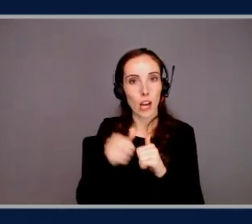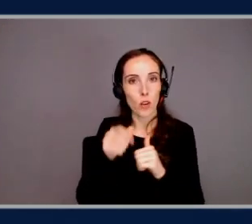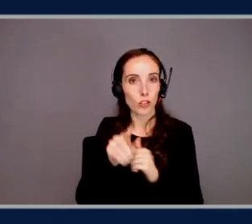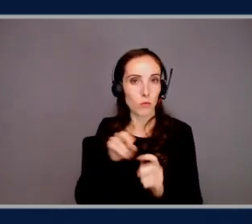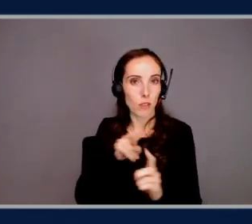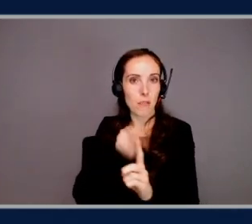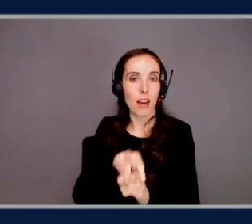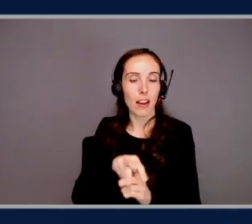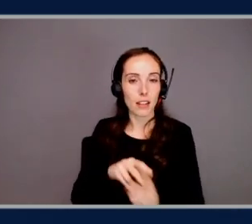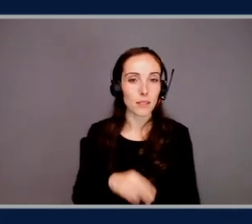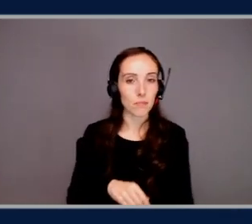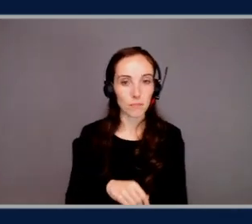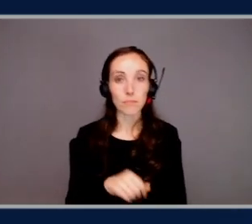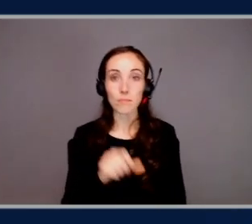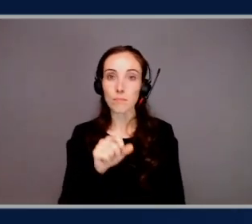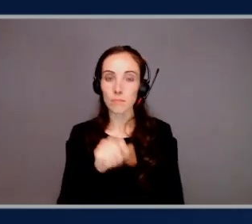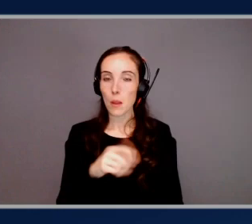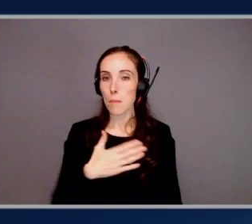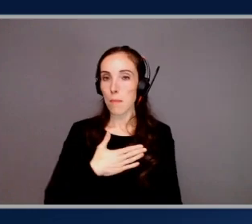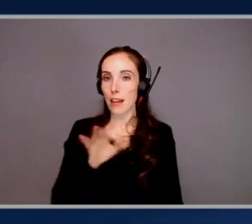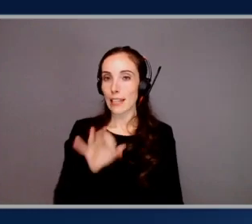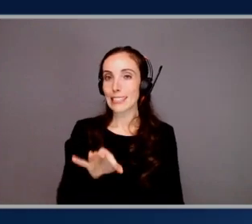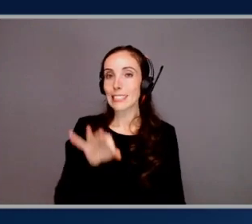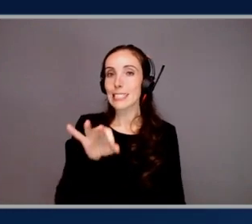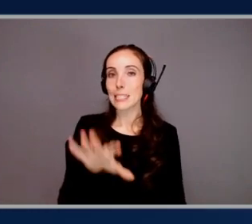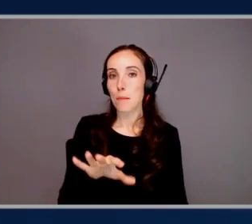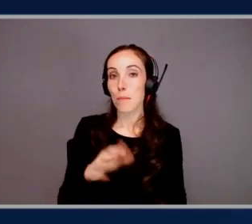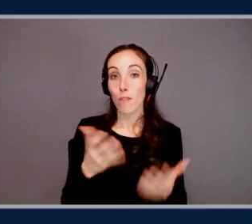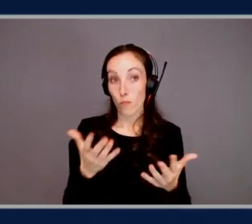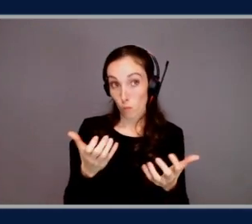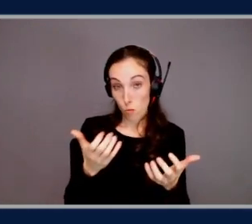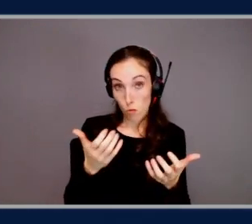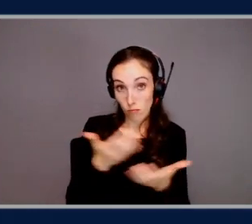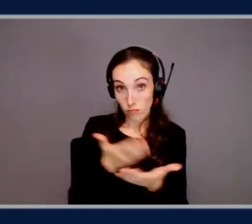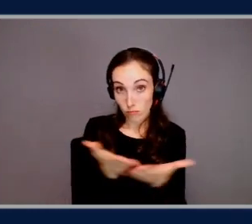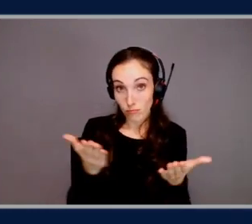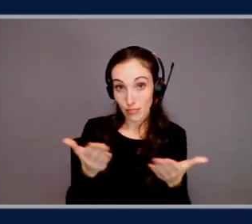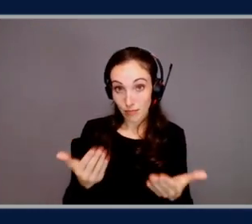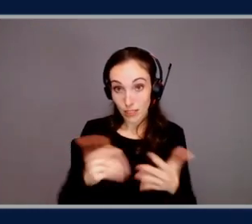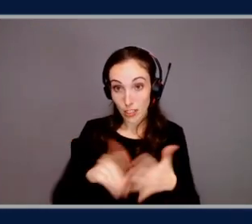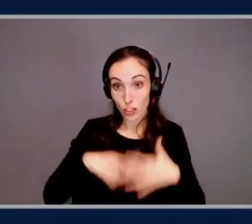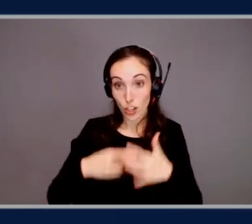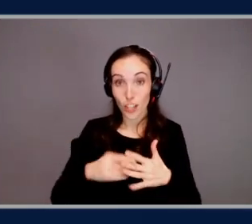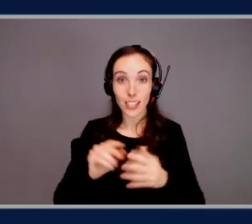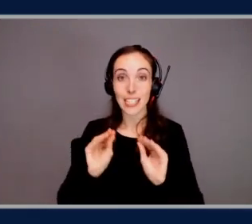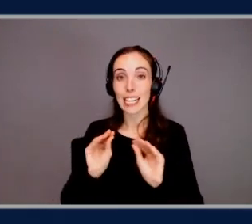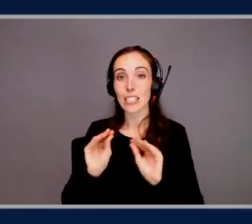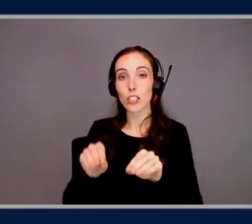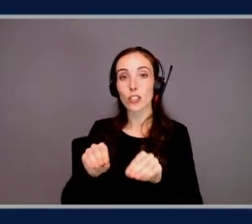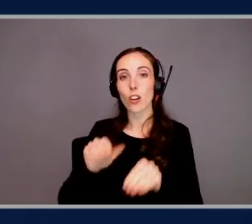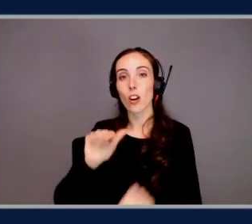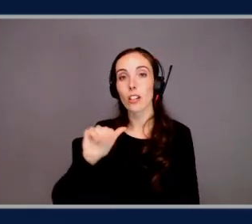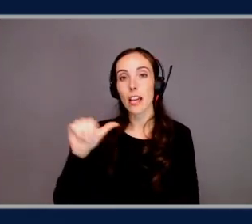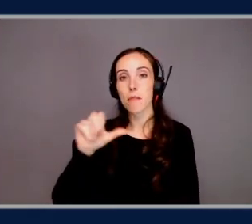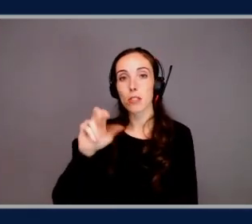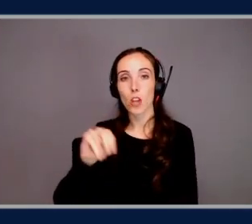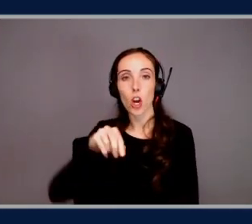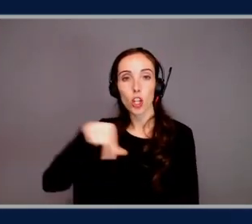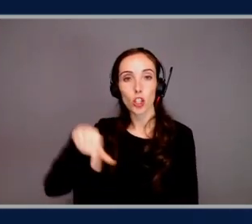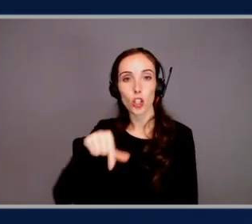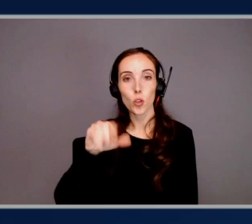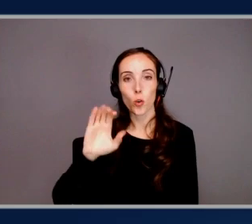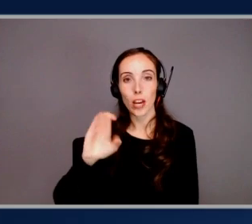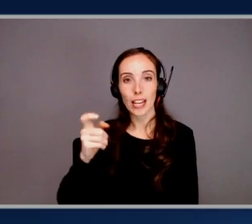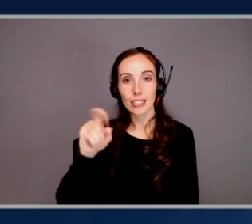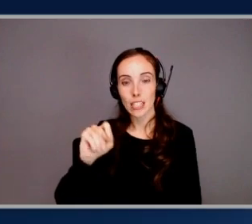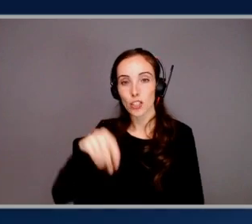I would say that the tip that I have is, if you want to get started, go install the Amazon Q extension inside of your